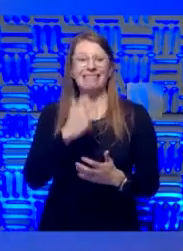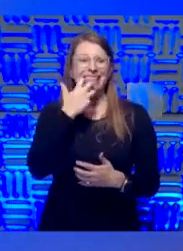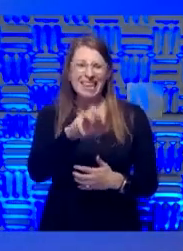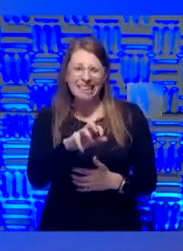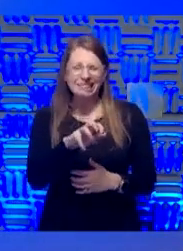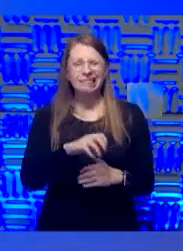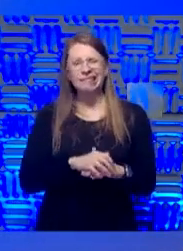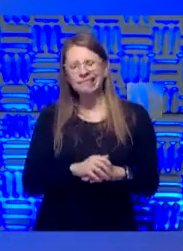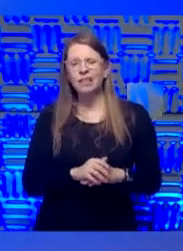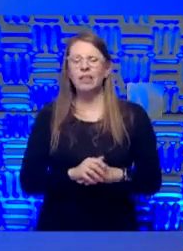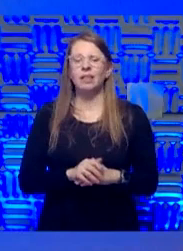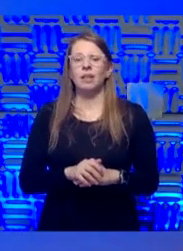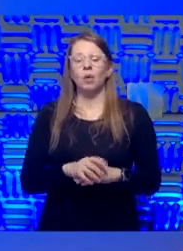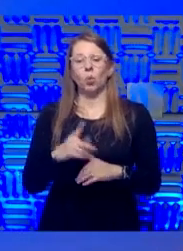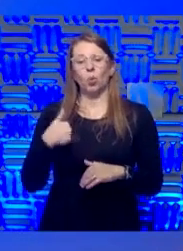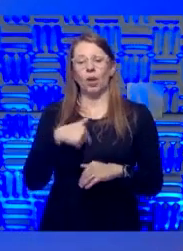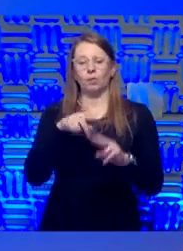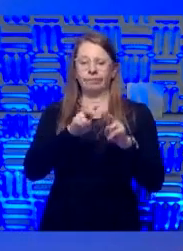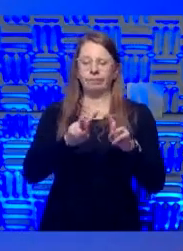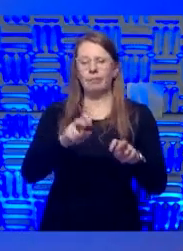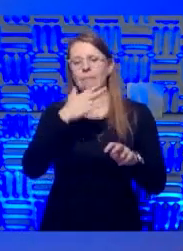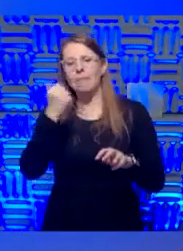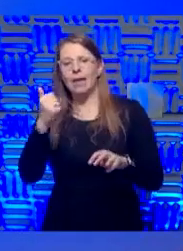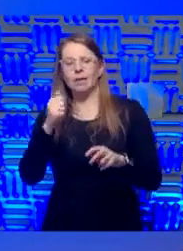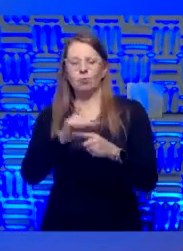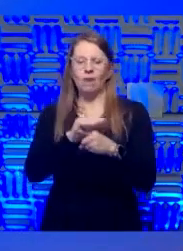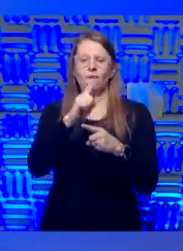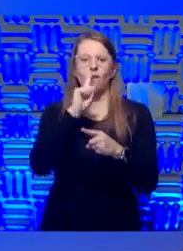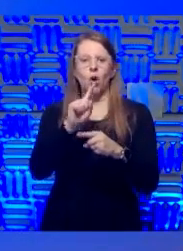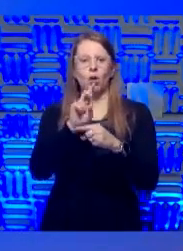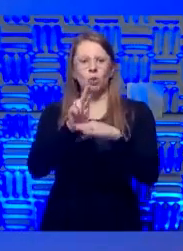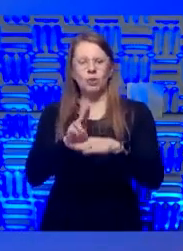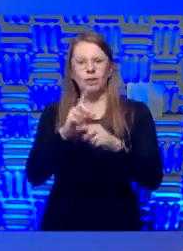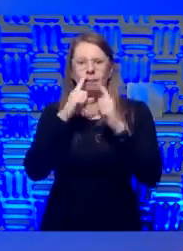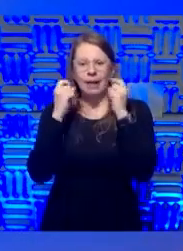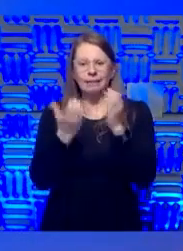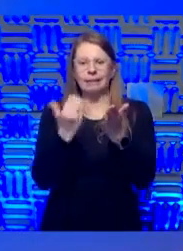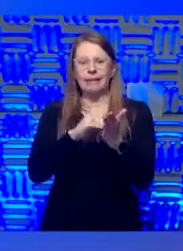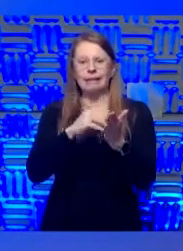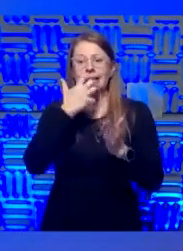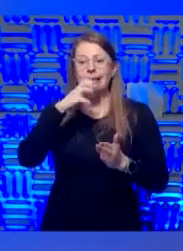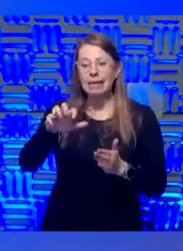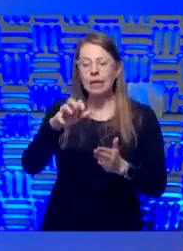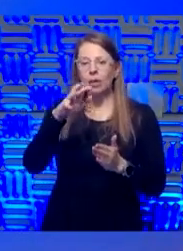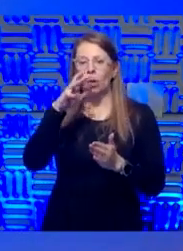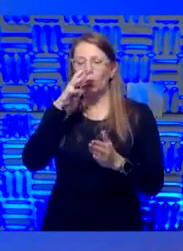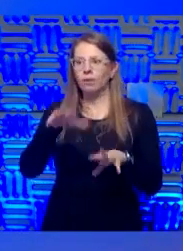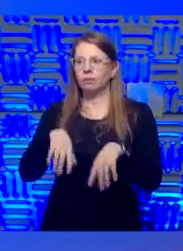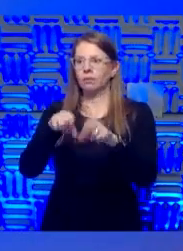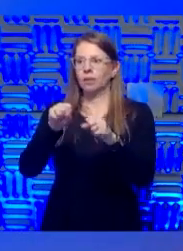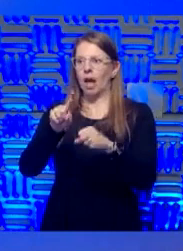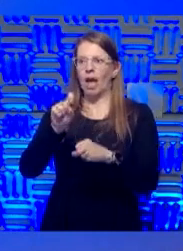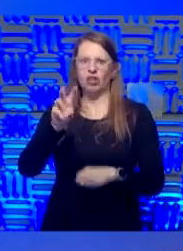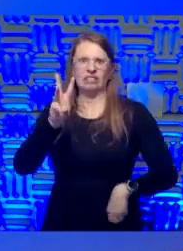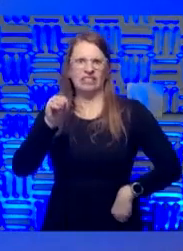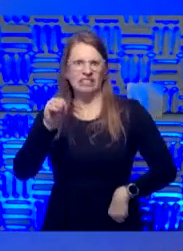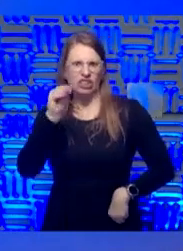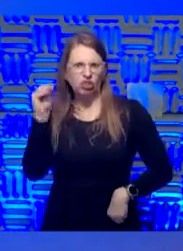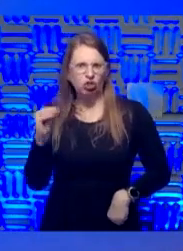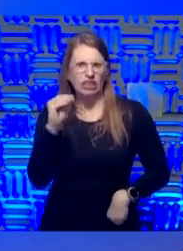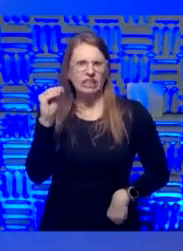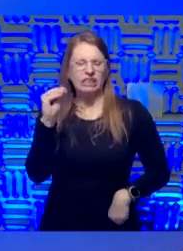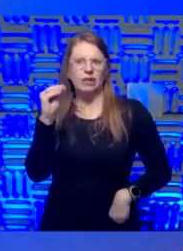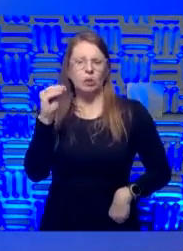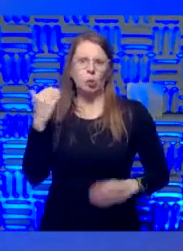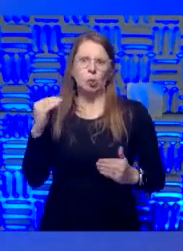were looking at best practices for reusing masks, the heat that it would take to kill is 160 degrees It's for.